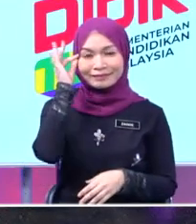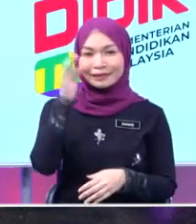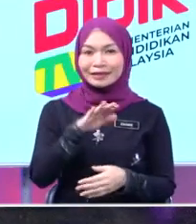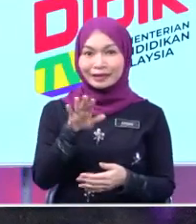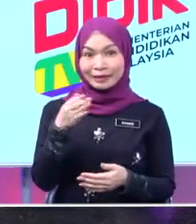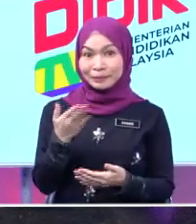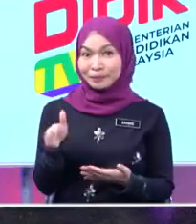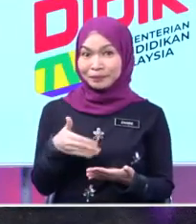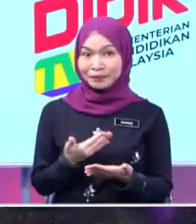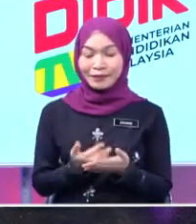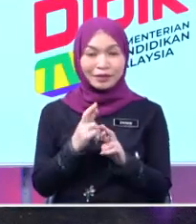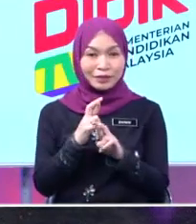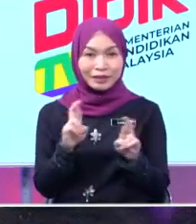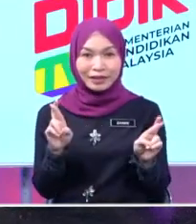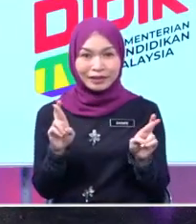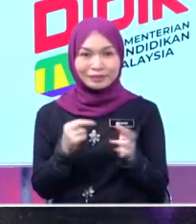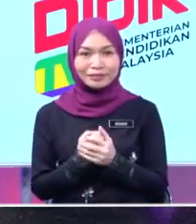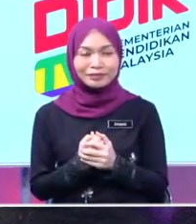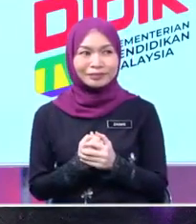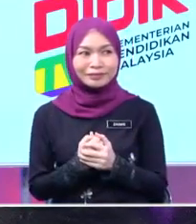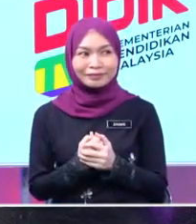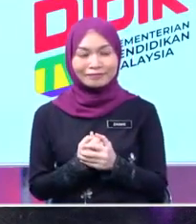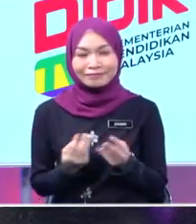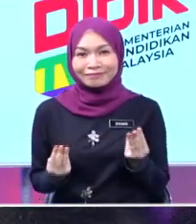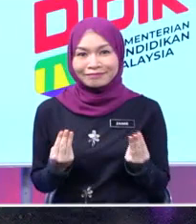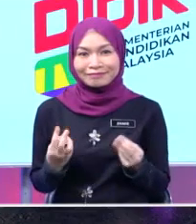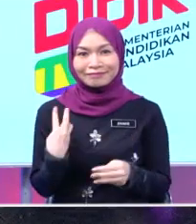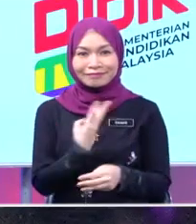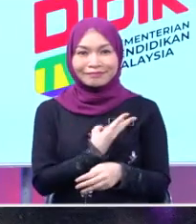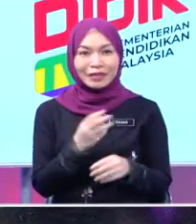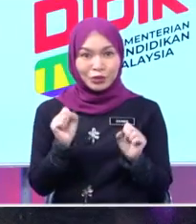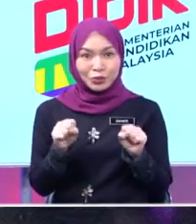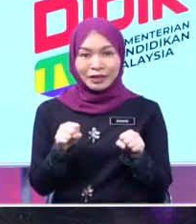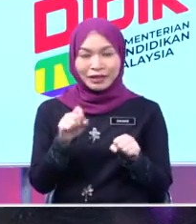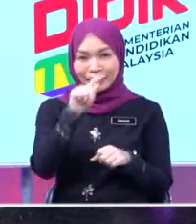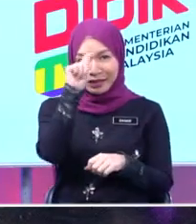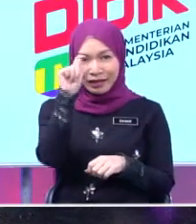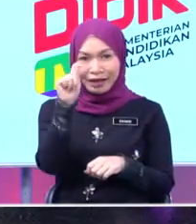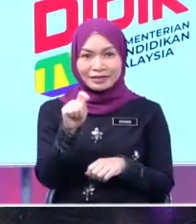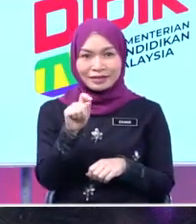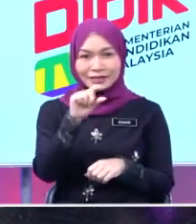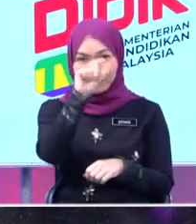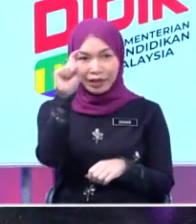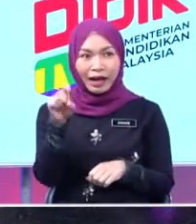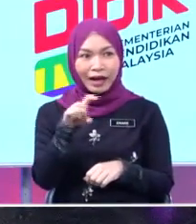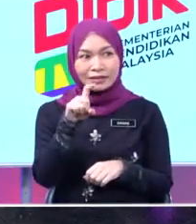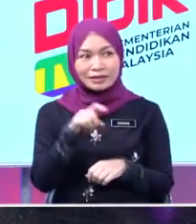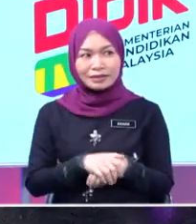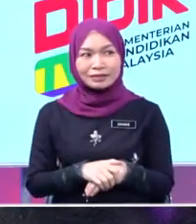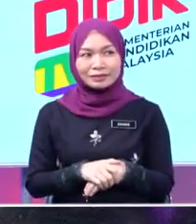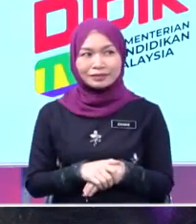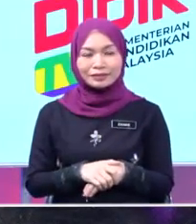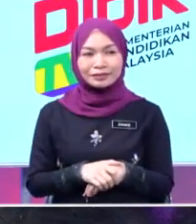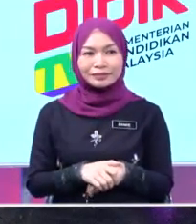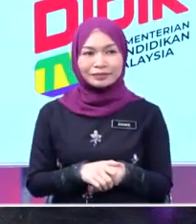So maybe we could ask. Who should we ask first, teacher? I think let's try why wrong. Okay, why wrong? Go